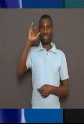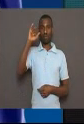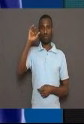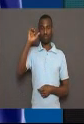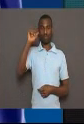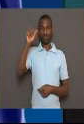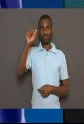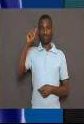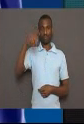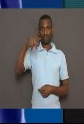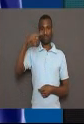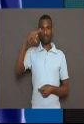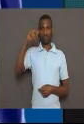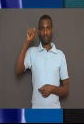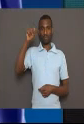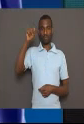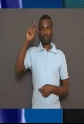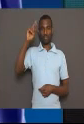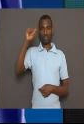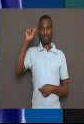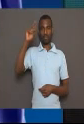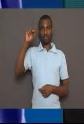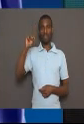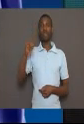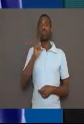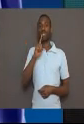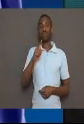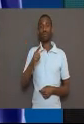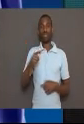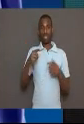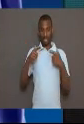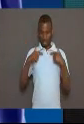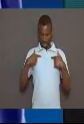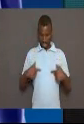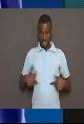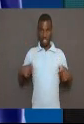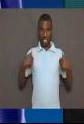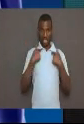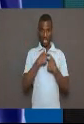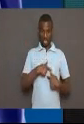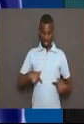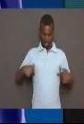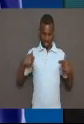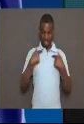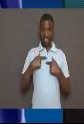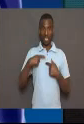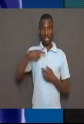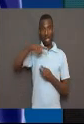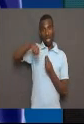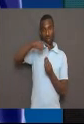Our diaphragm moves upward, making the chest cavity smaller